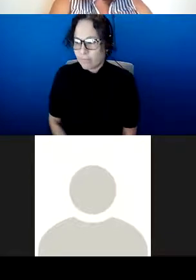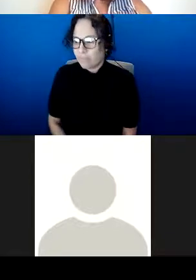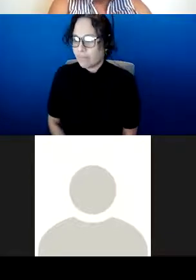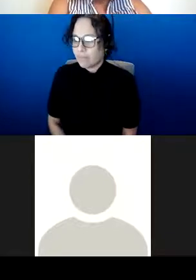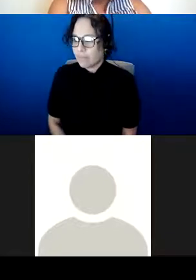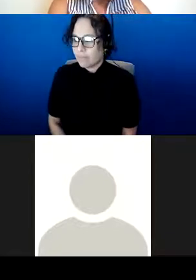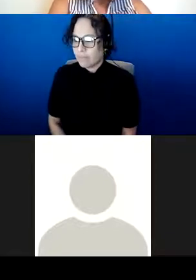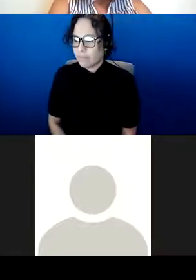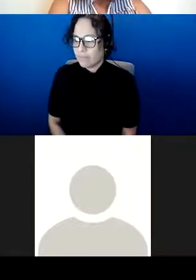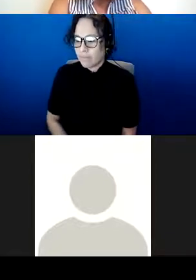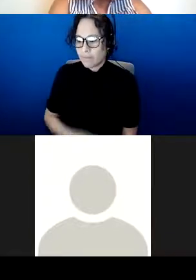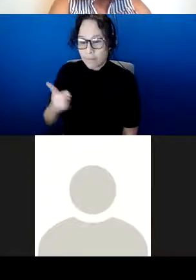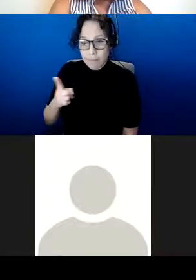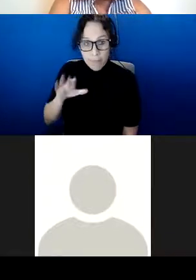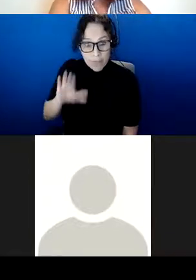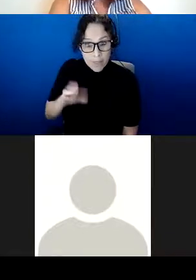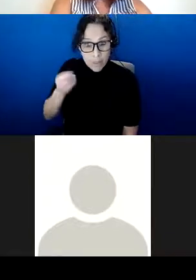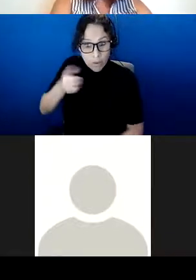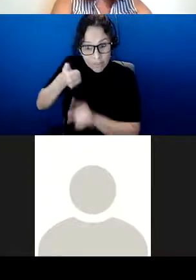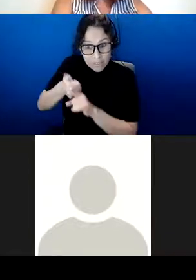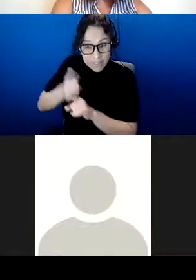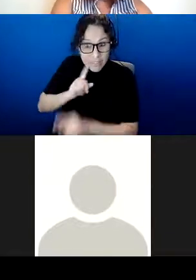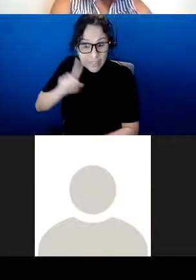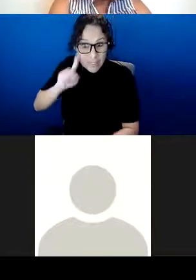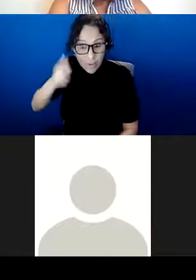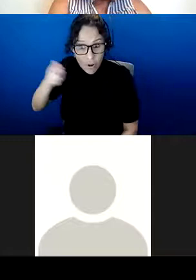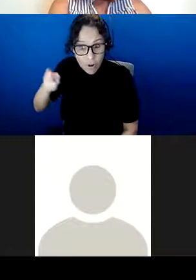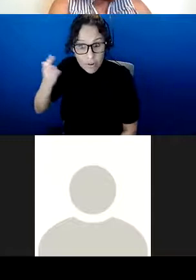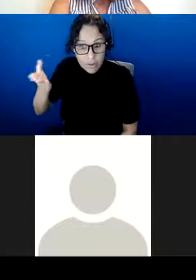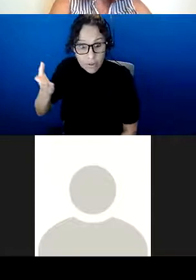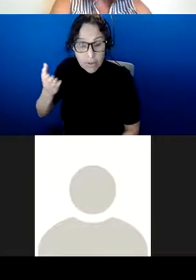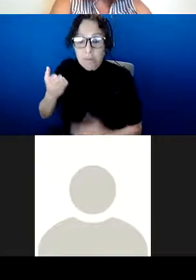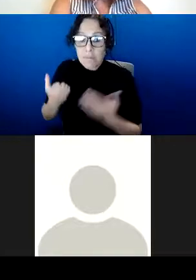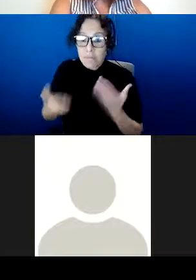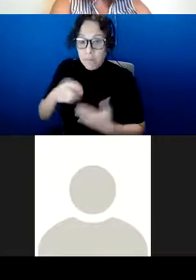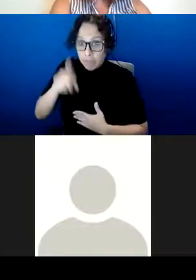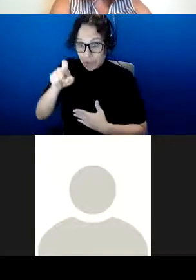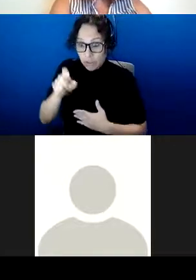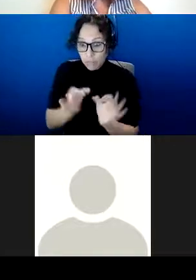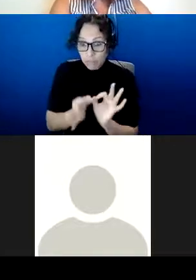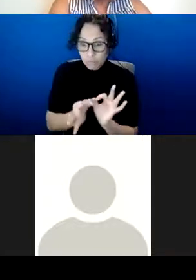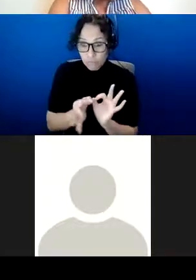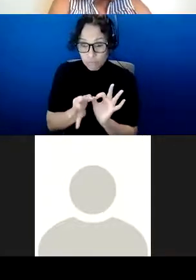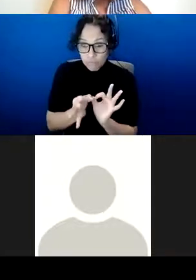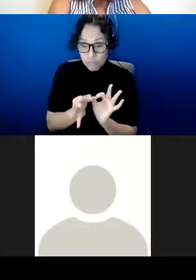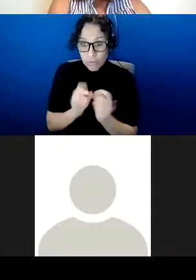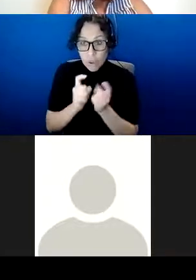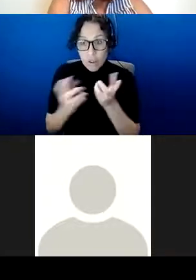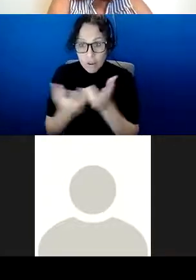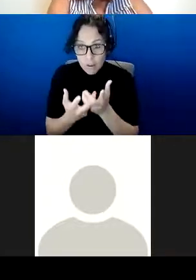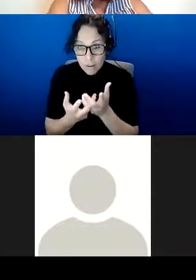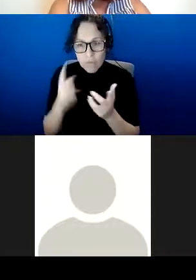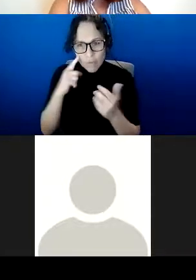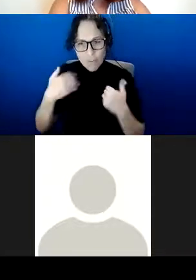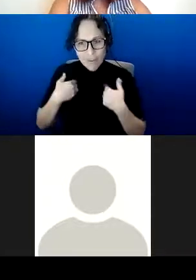Families who have children or themselves who are deaf or hard of hearing may need interpretation accommodations to have a